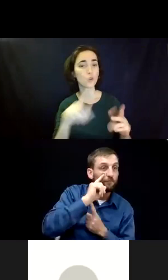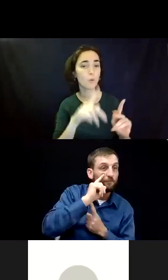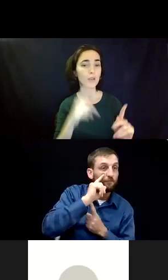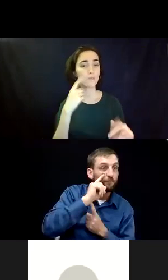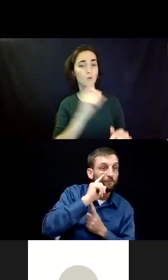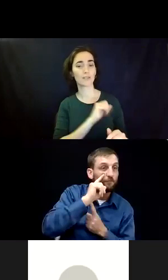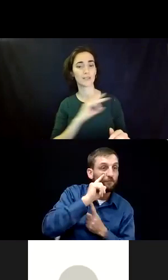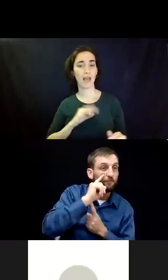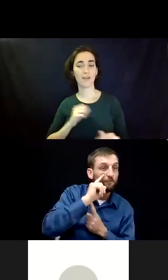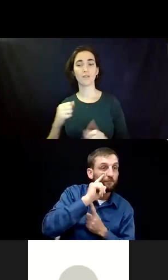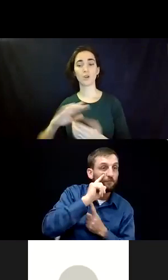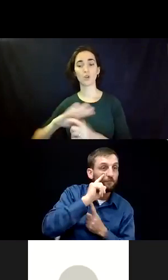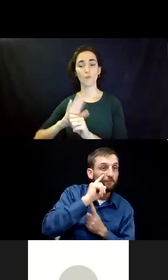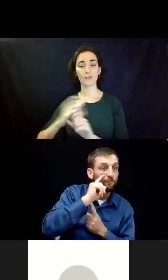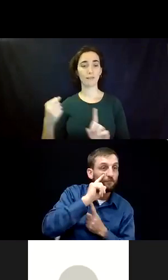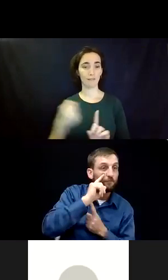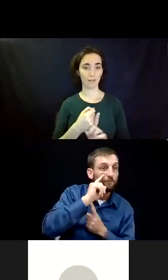impacted by COVID-19.